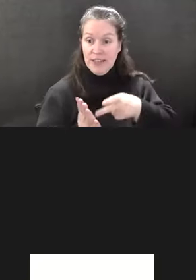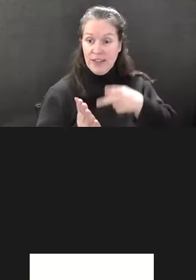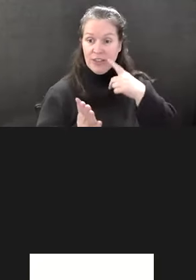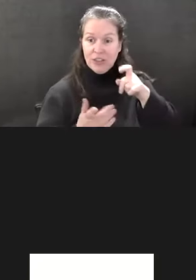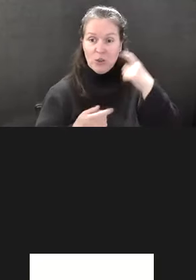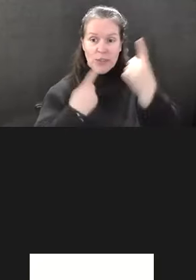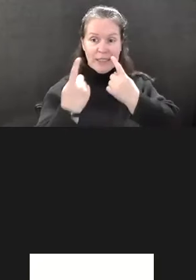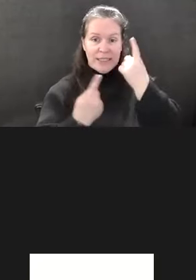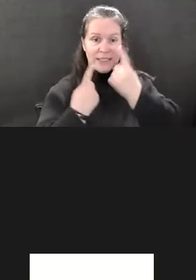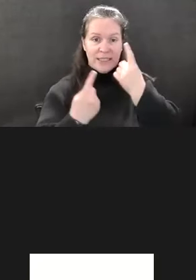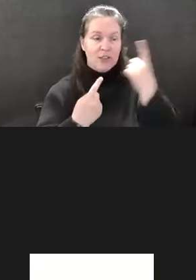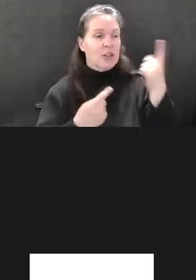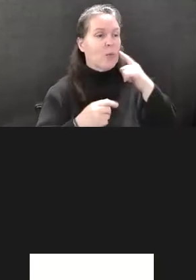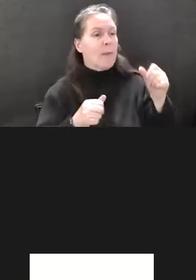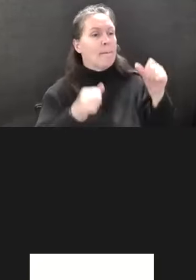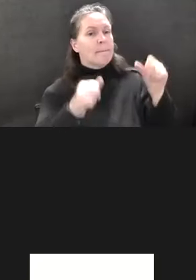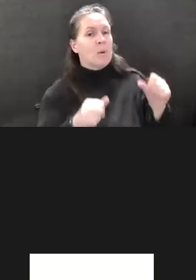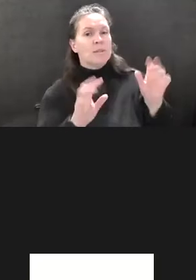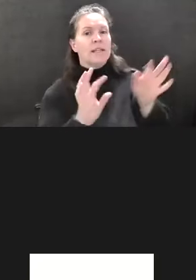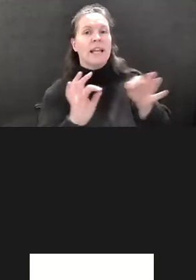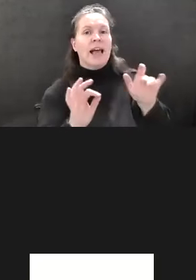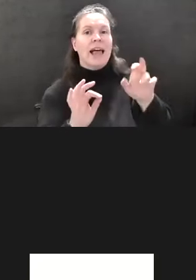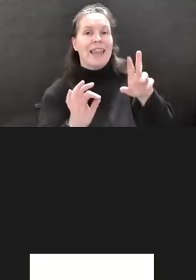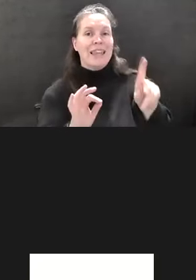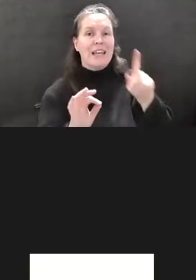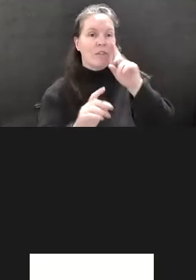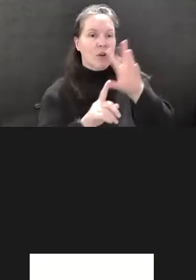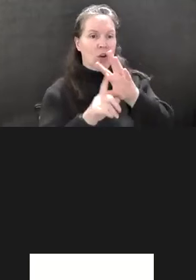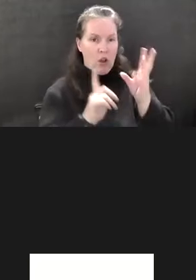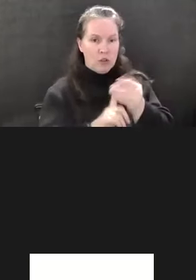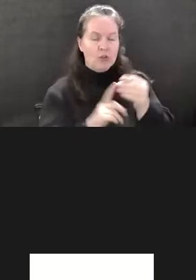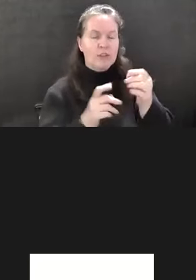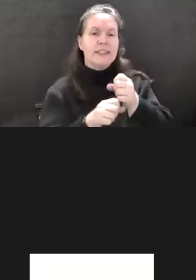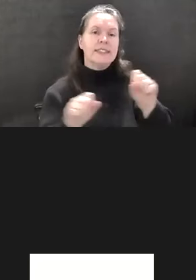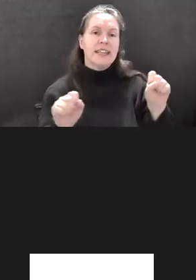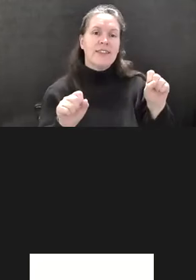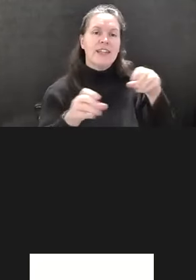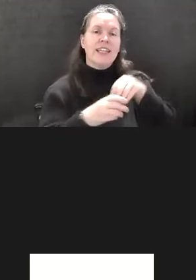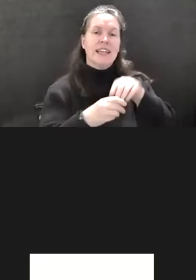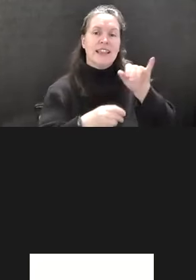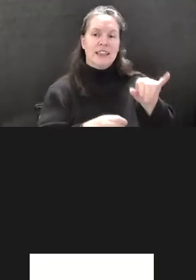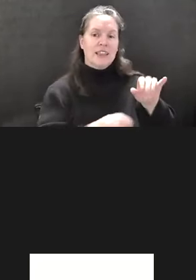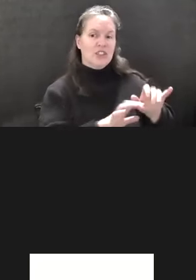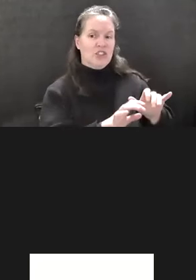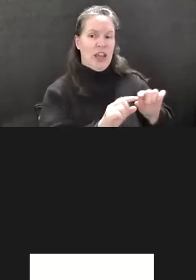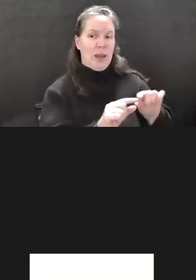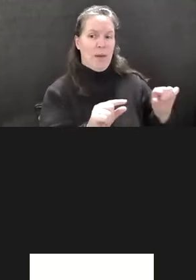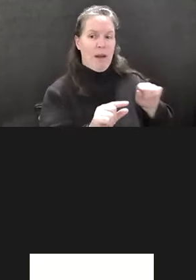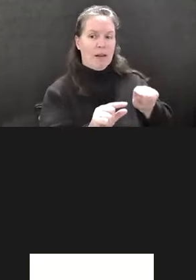did post the link of cultural safety in the chat.